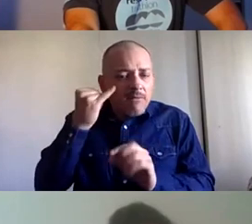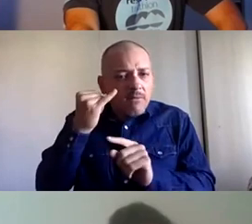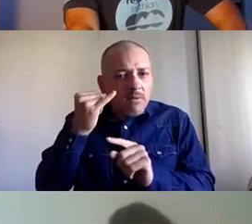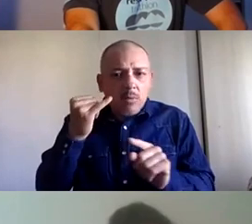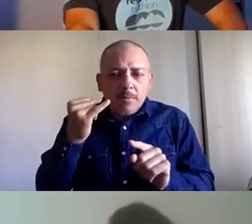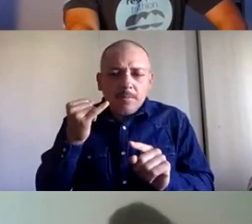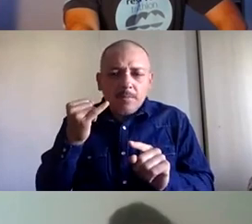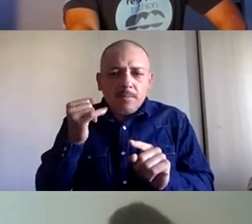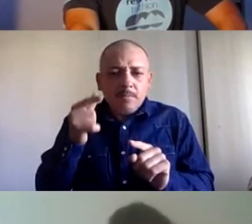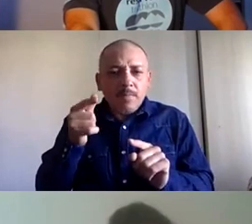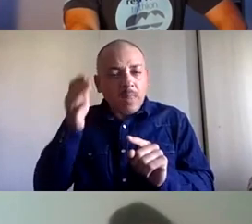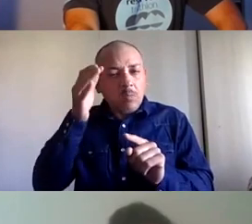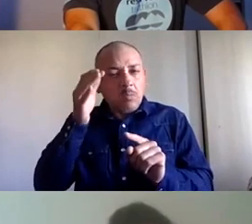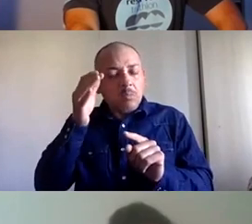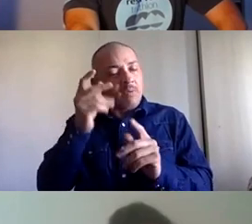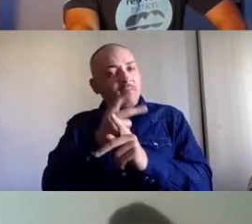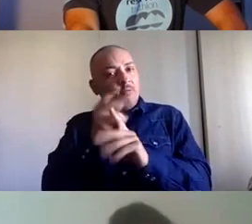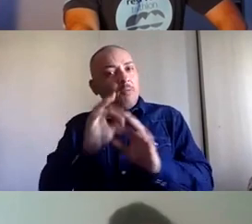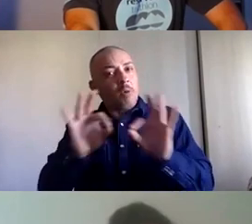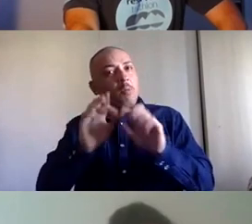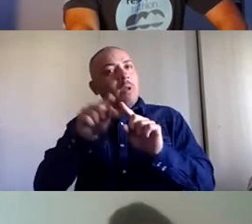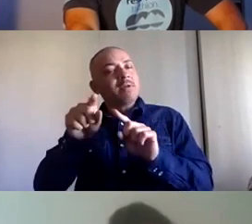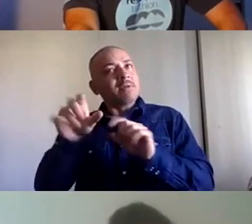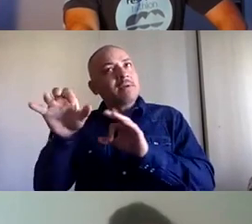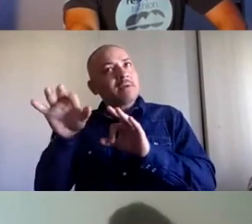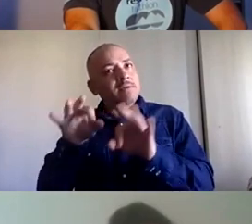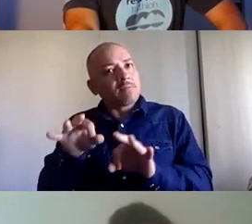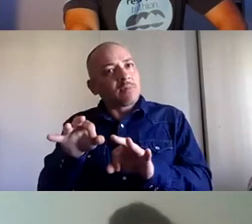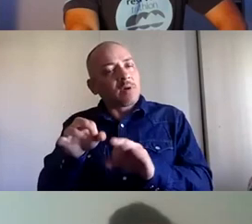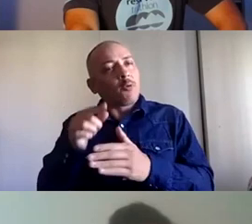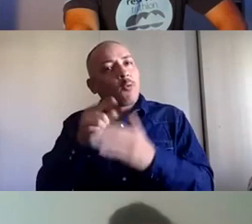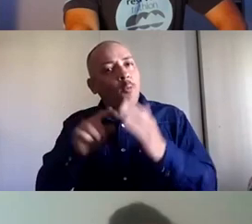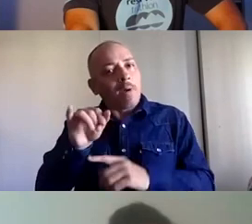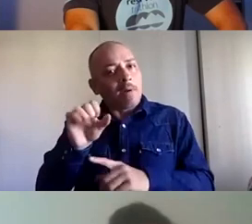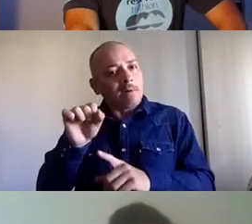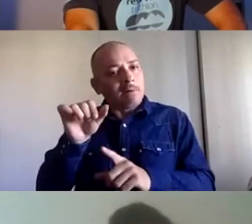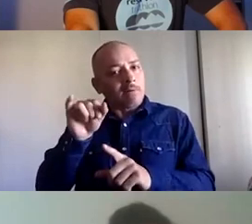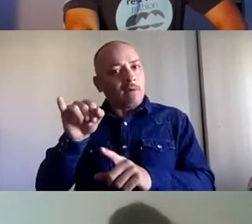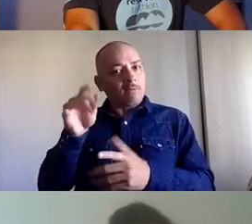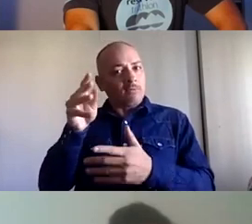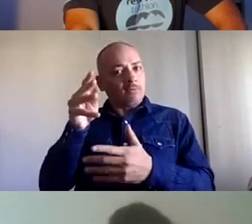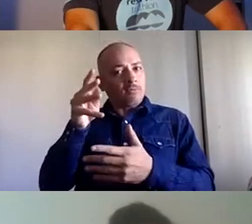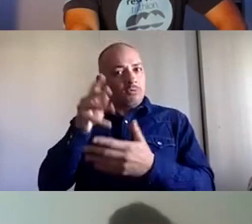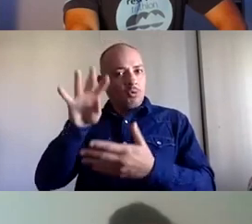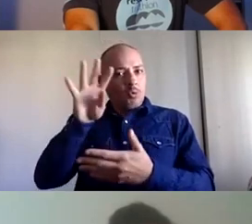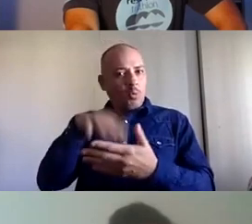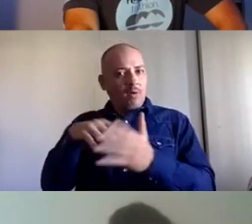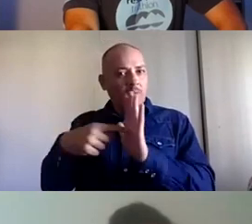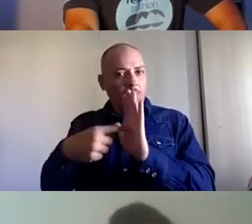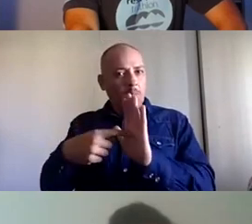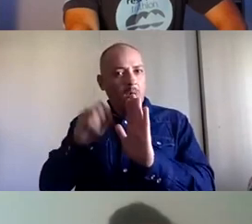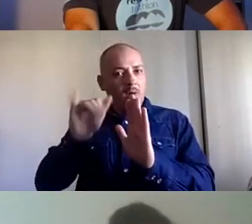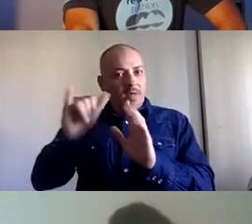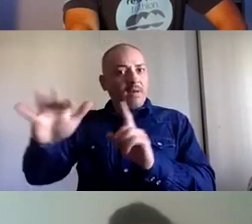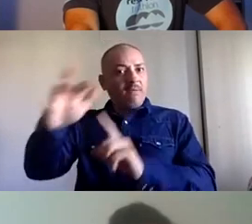doesn't really compute the value, but explains to us what is this graph of the model of the